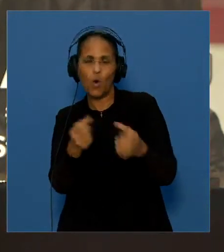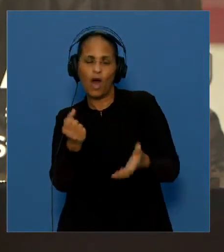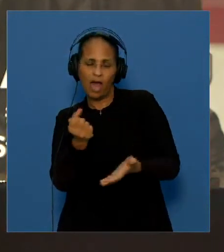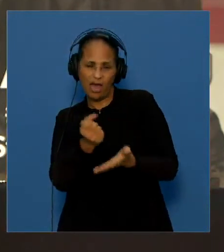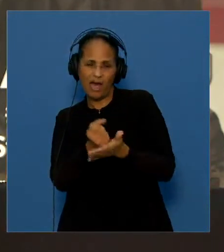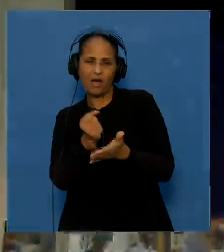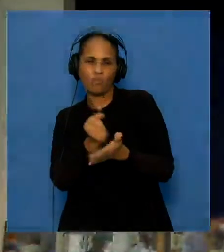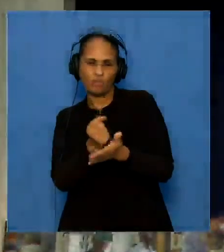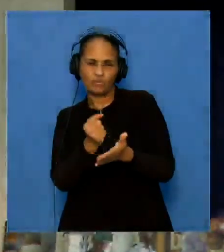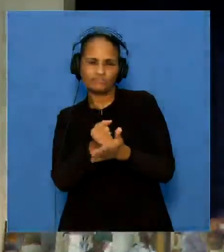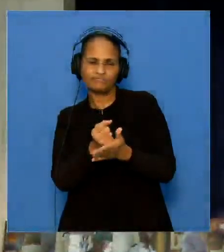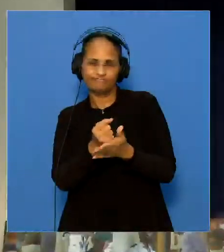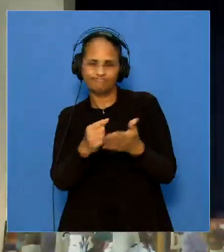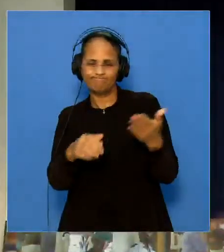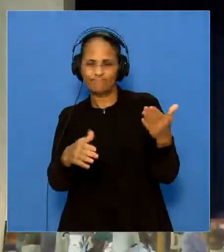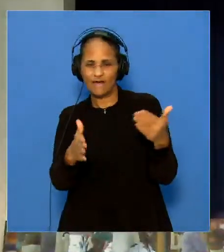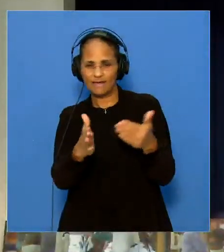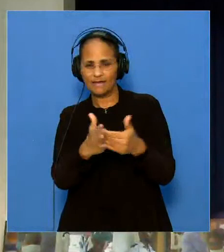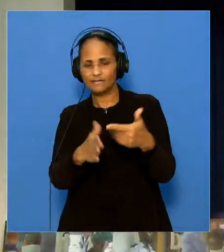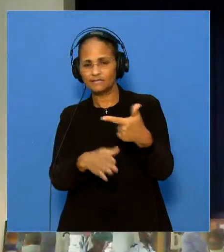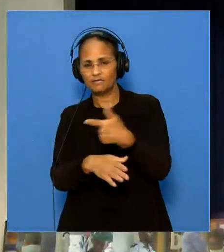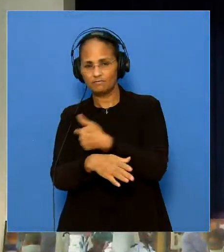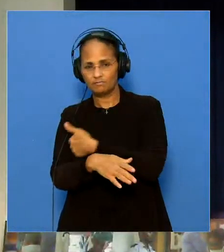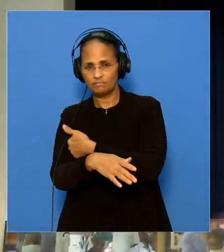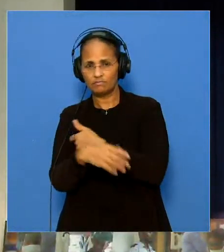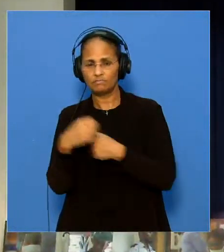coronavirus. Thank you very much.